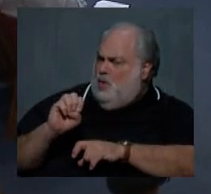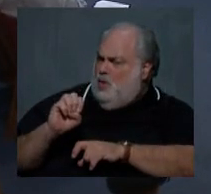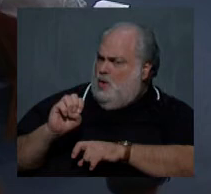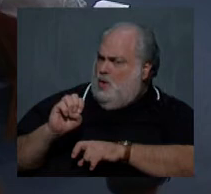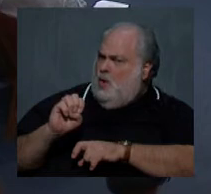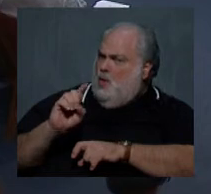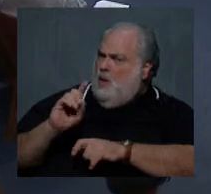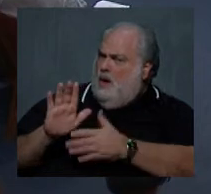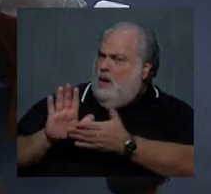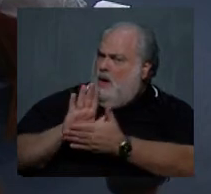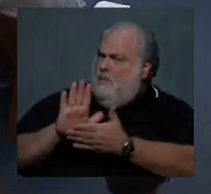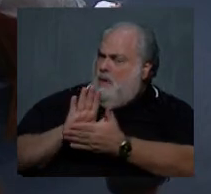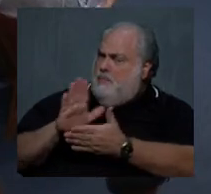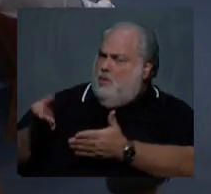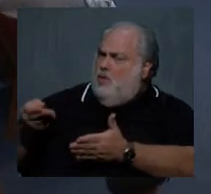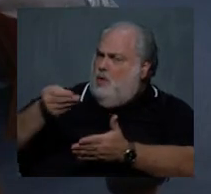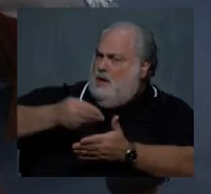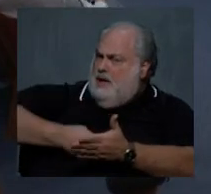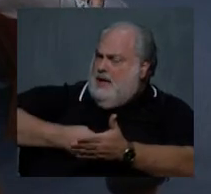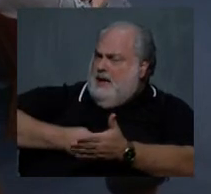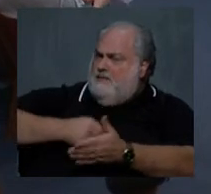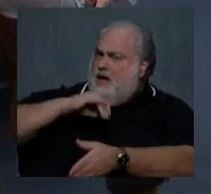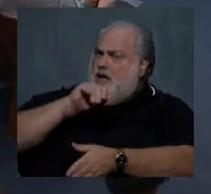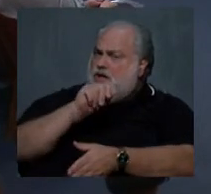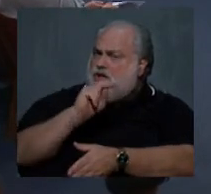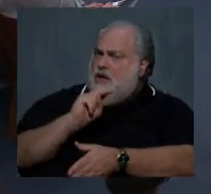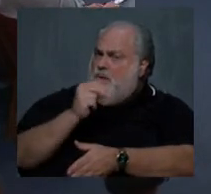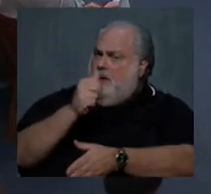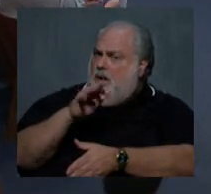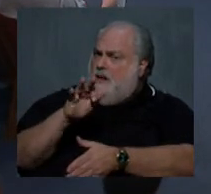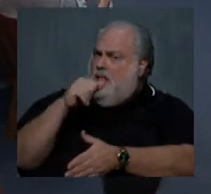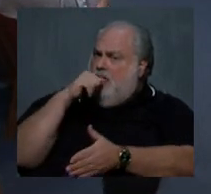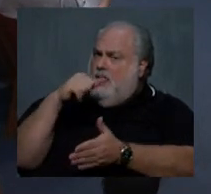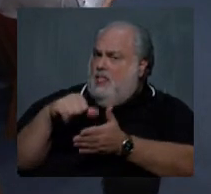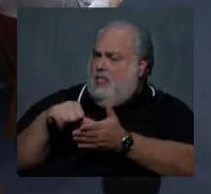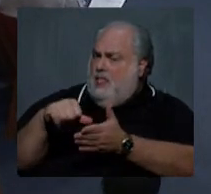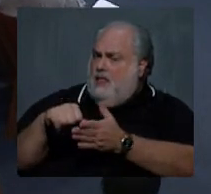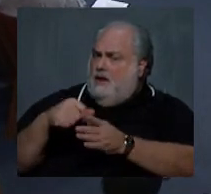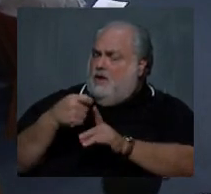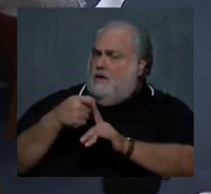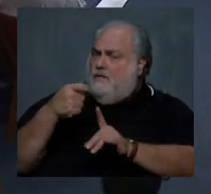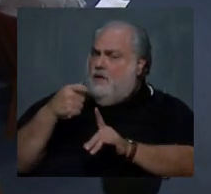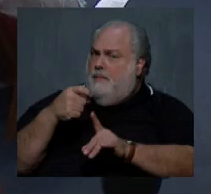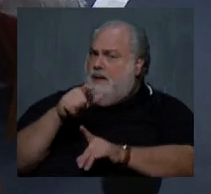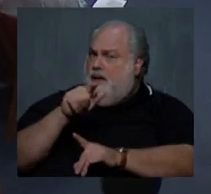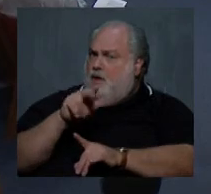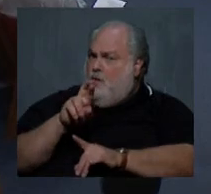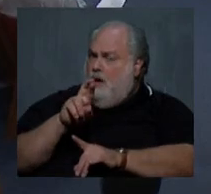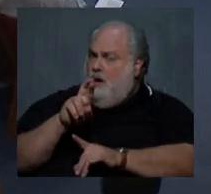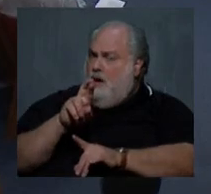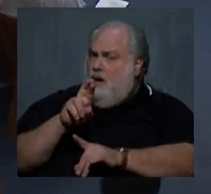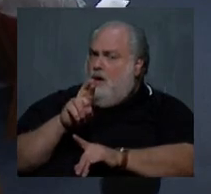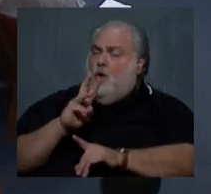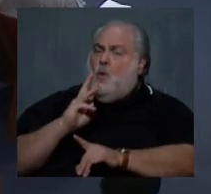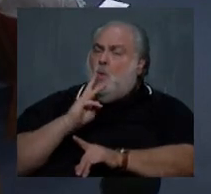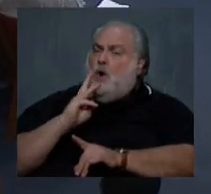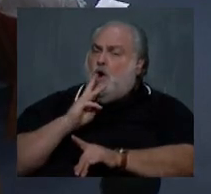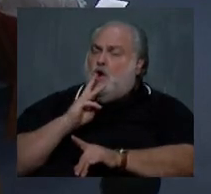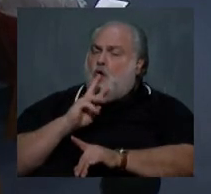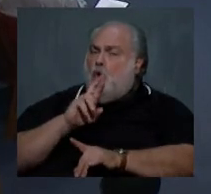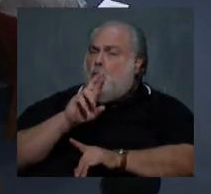one of the documents that you gave us is this January 19th letter from the Little Rock Water Reclamation Authority,